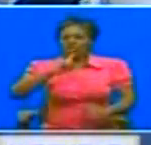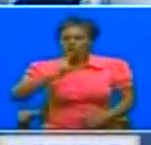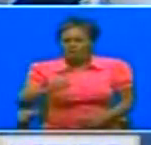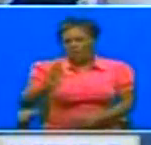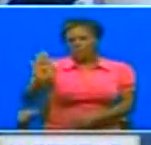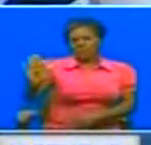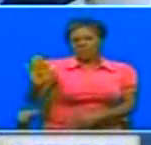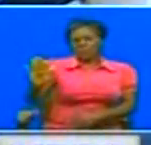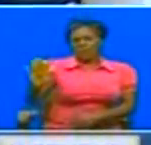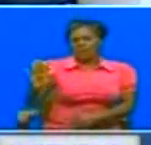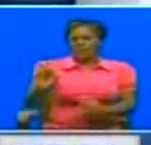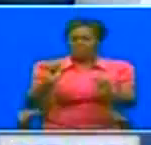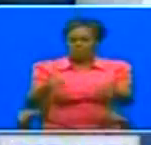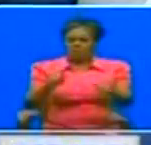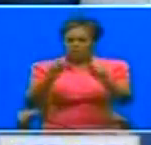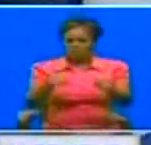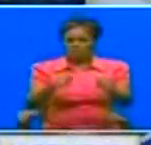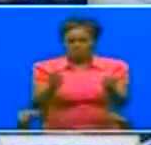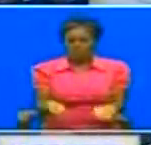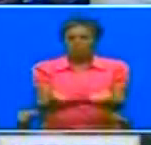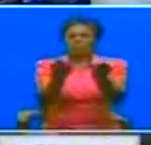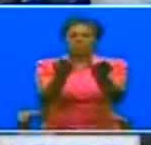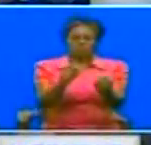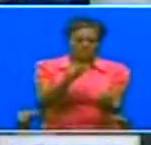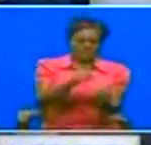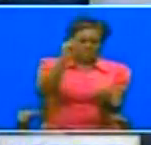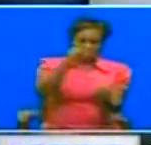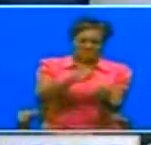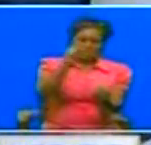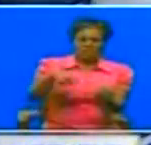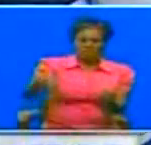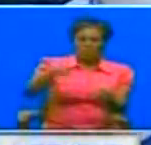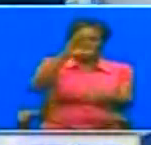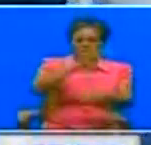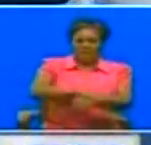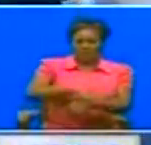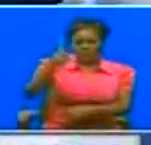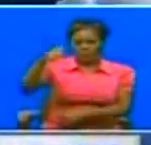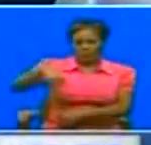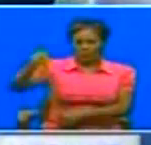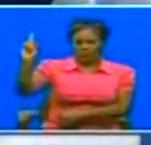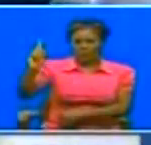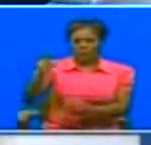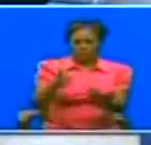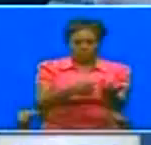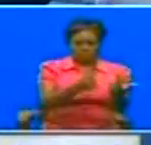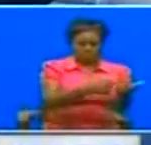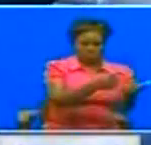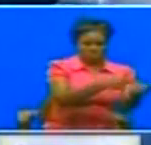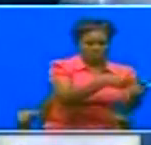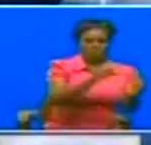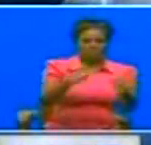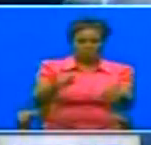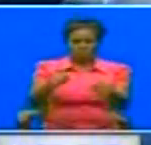directive so that we can scale up testing to ensure that we get the right kind of numbers that we're looking for, and then be able